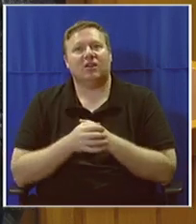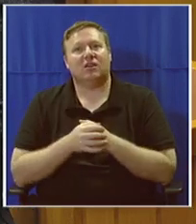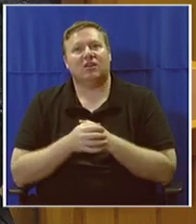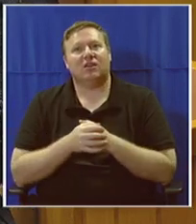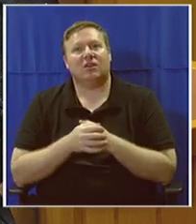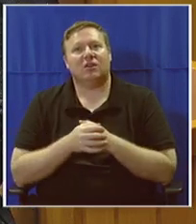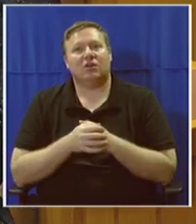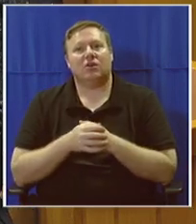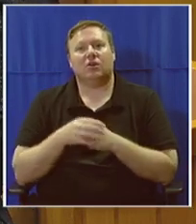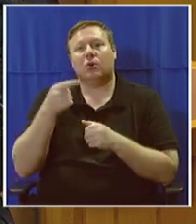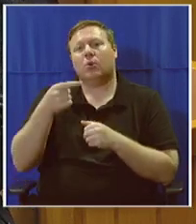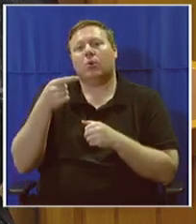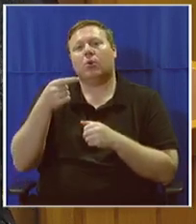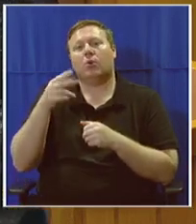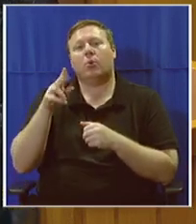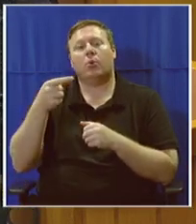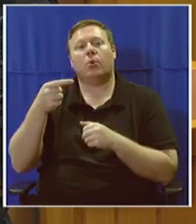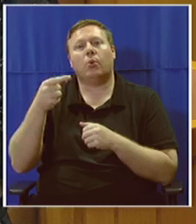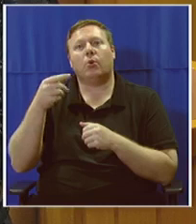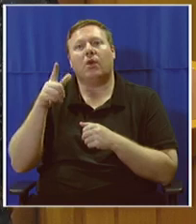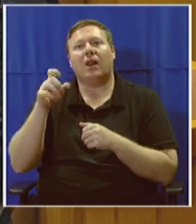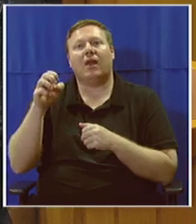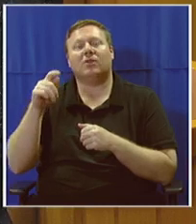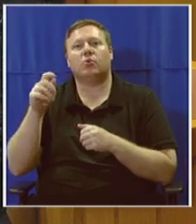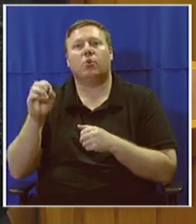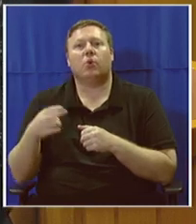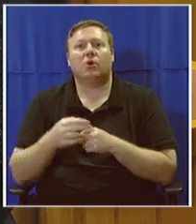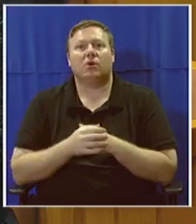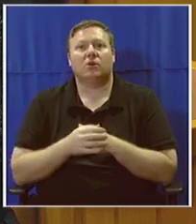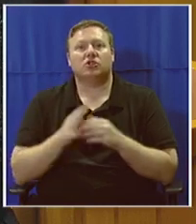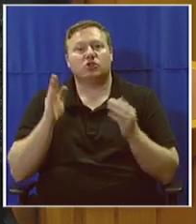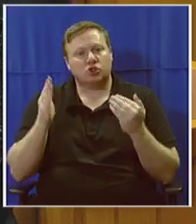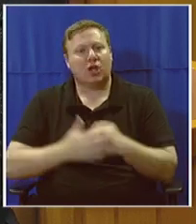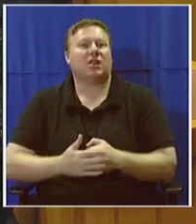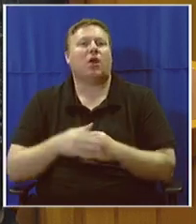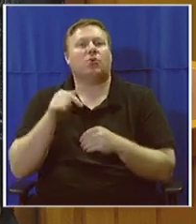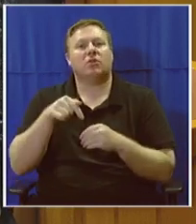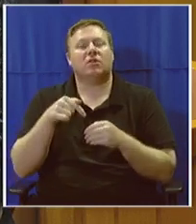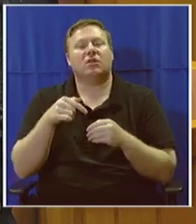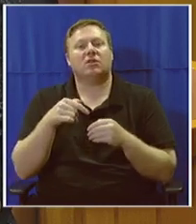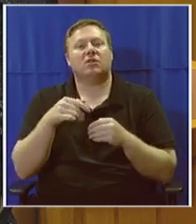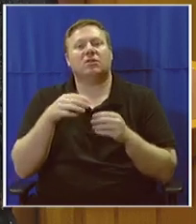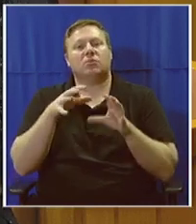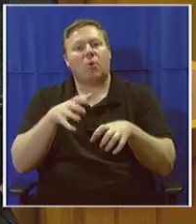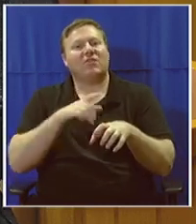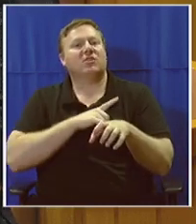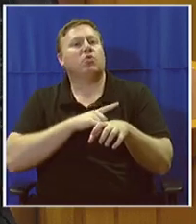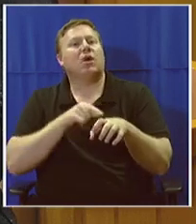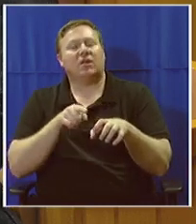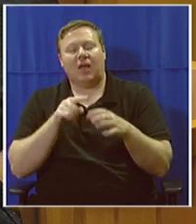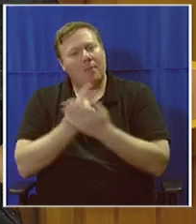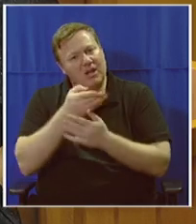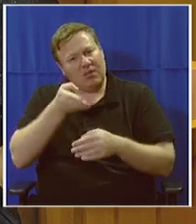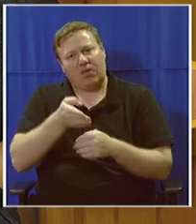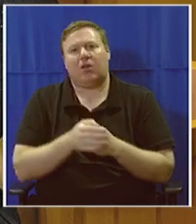in Gugulethu, there is a shutdown in this province because of what is going on there. So I think